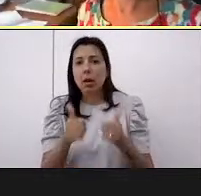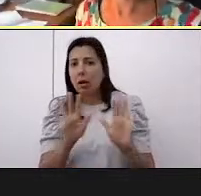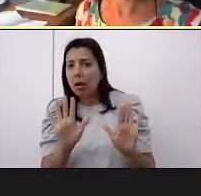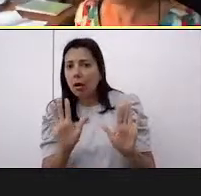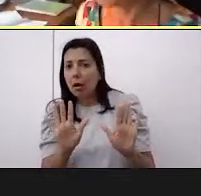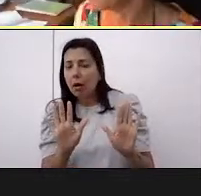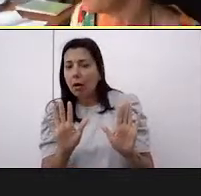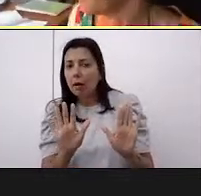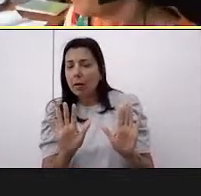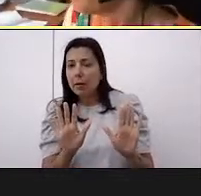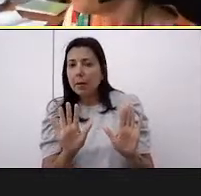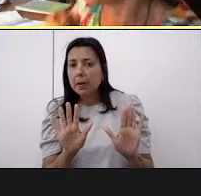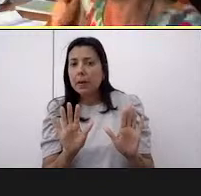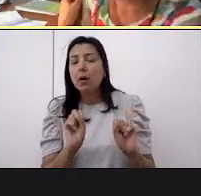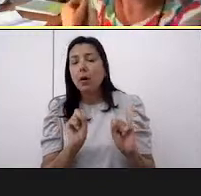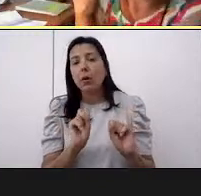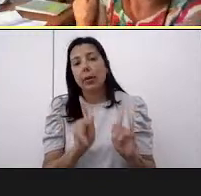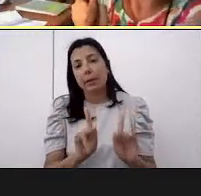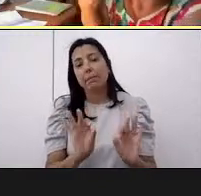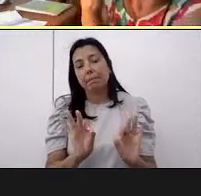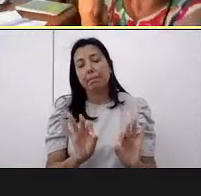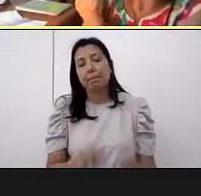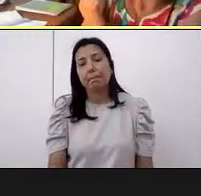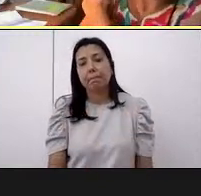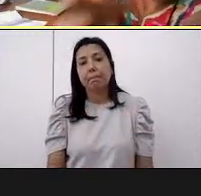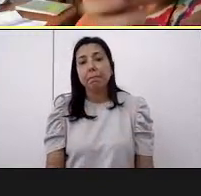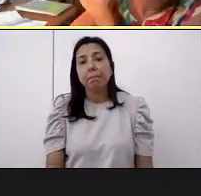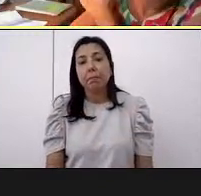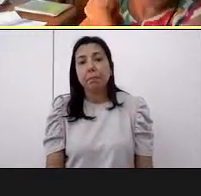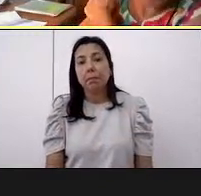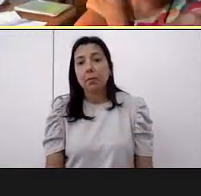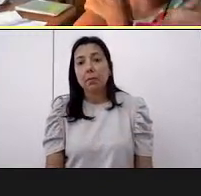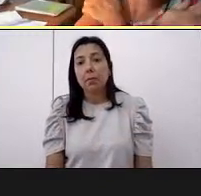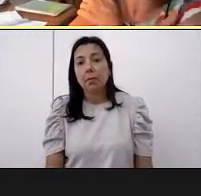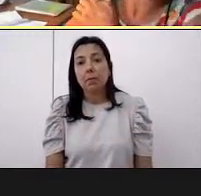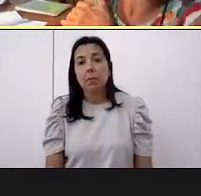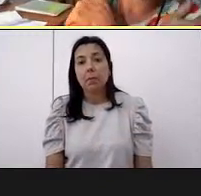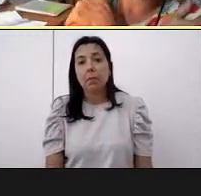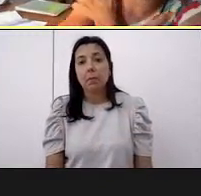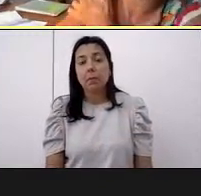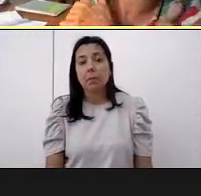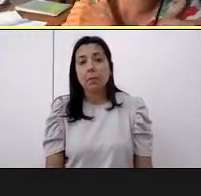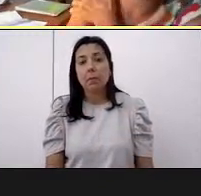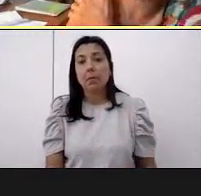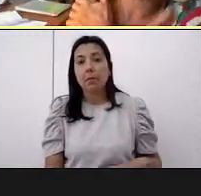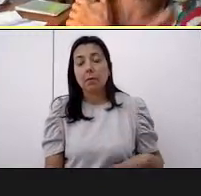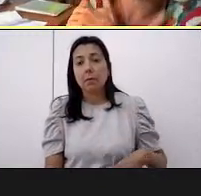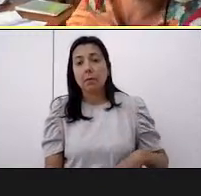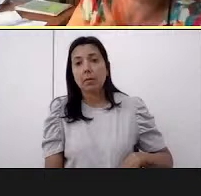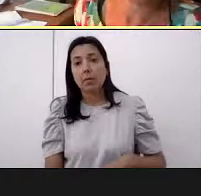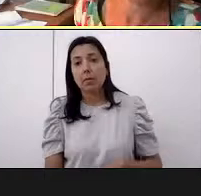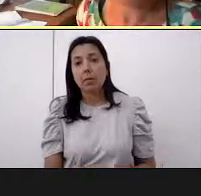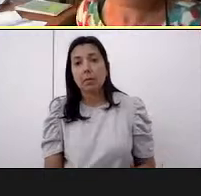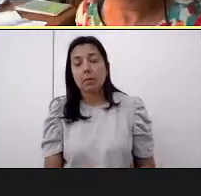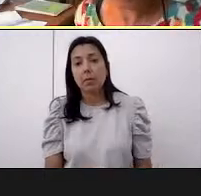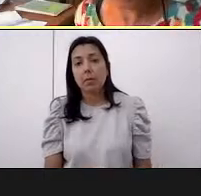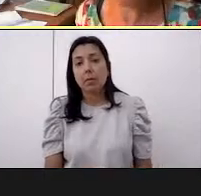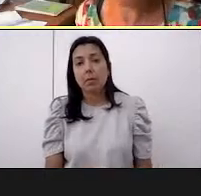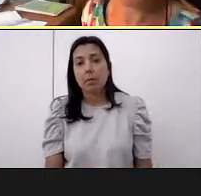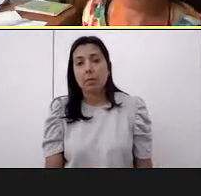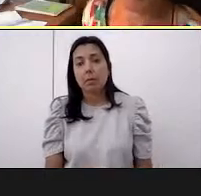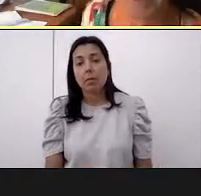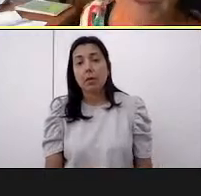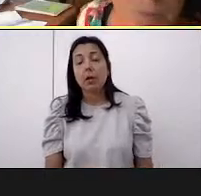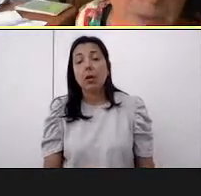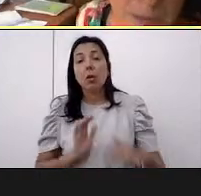Anyway. So the flow of ideas goes from the public policy forum to the